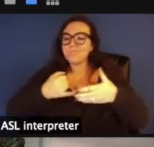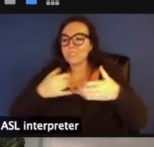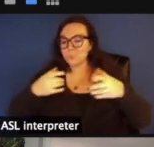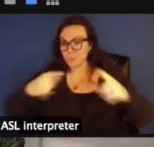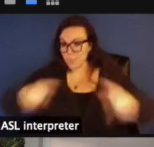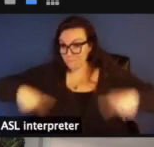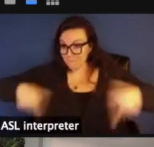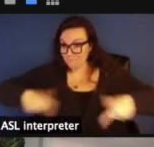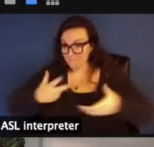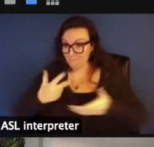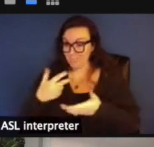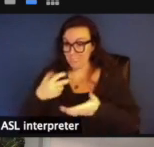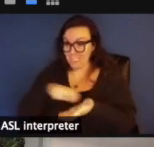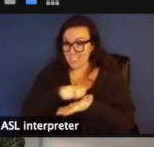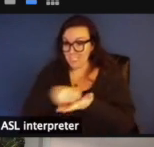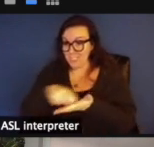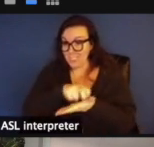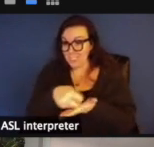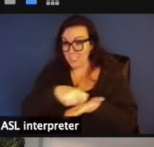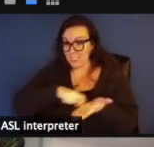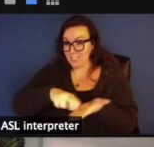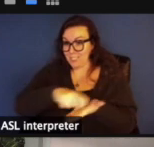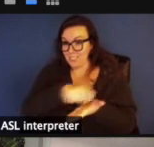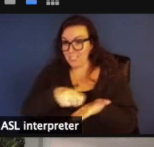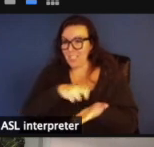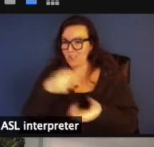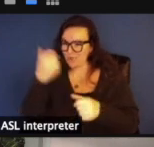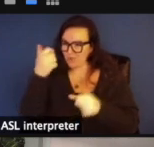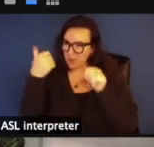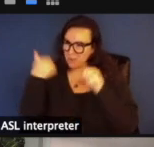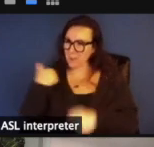reminds me of when I used to volunteer.